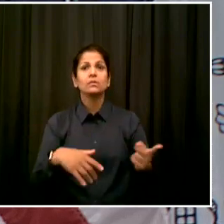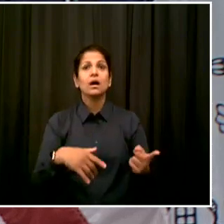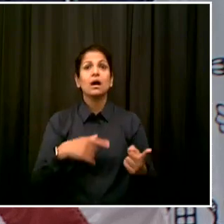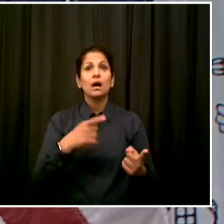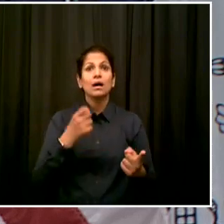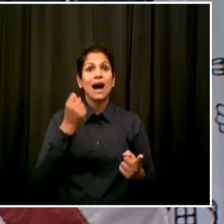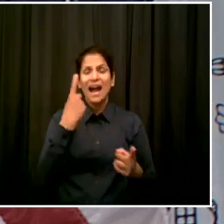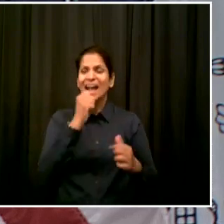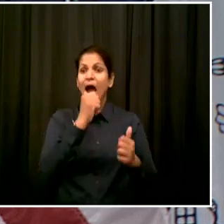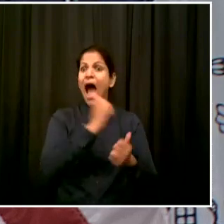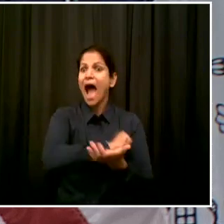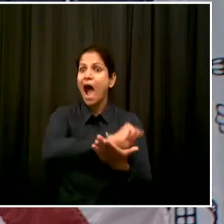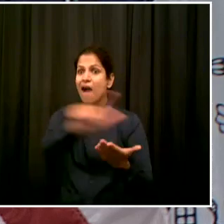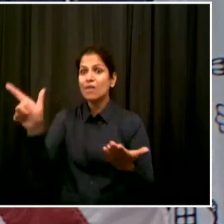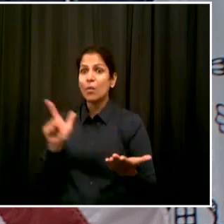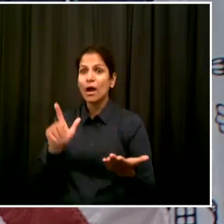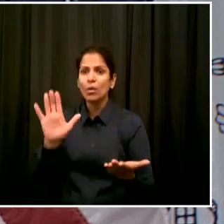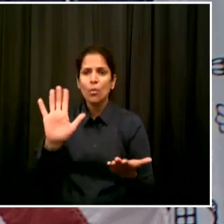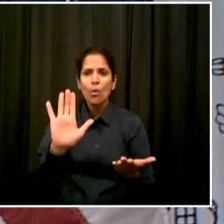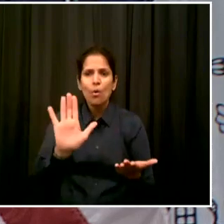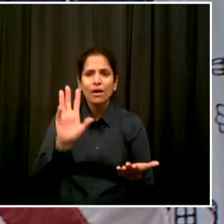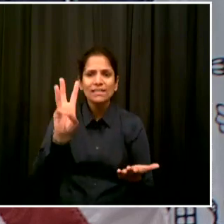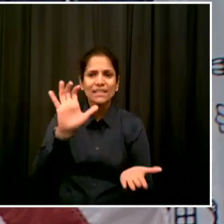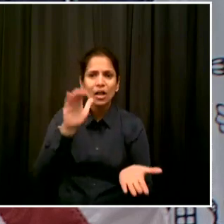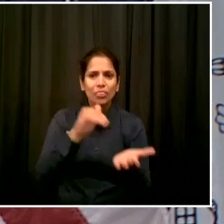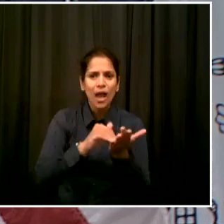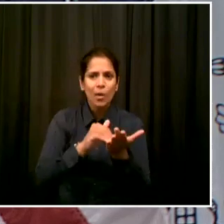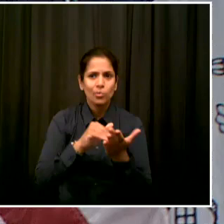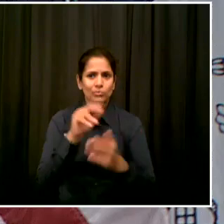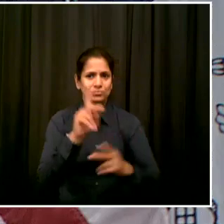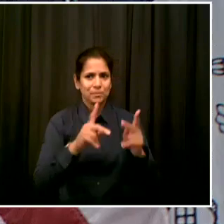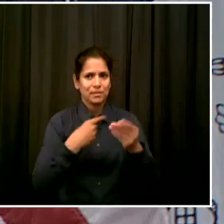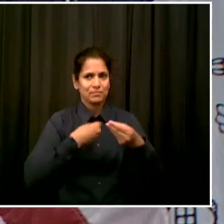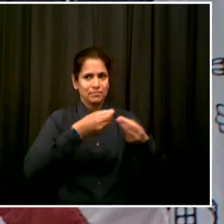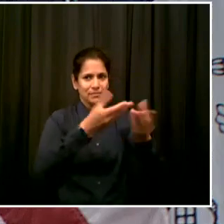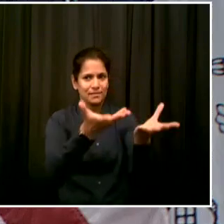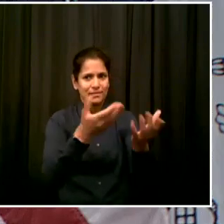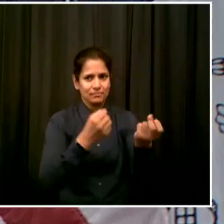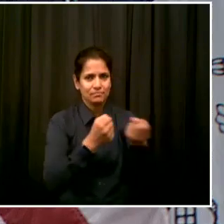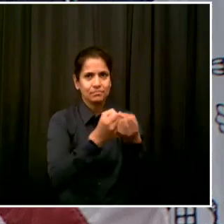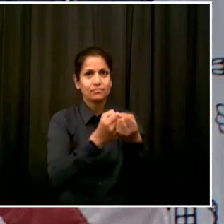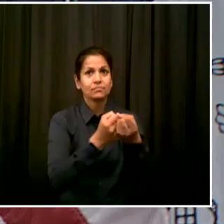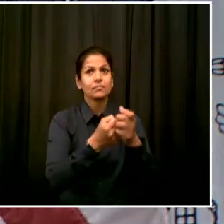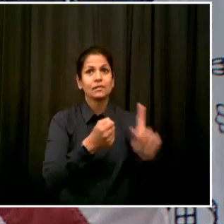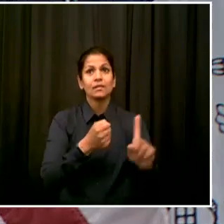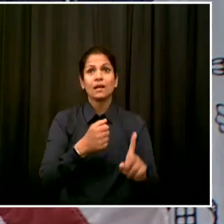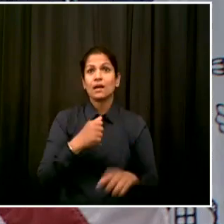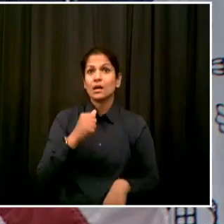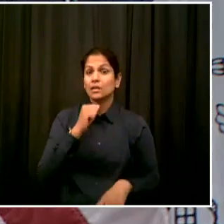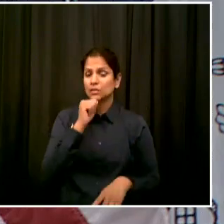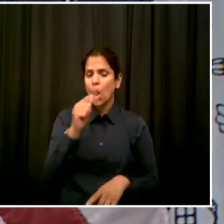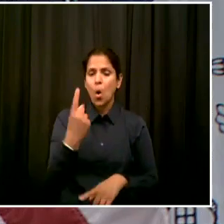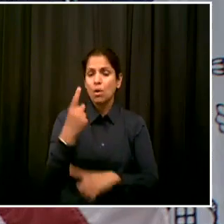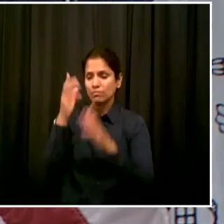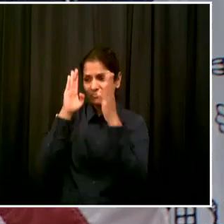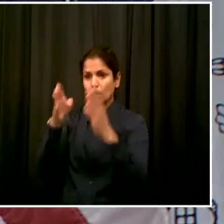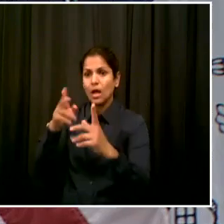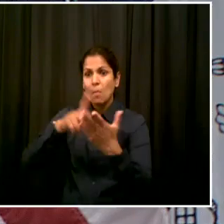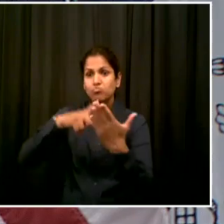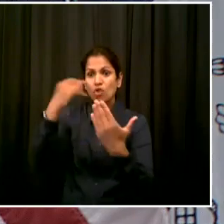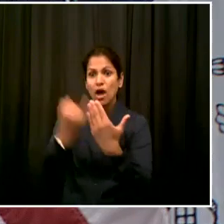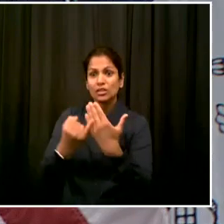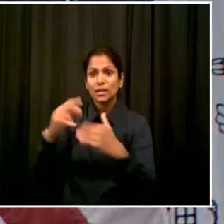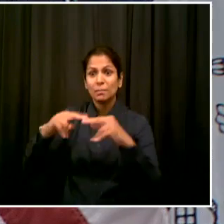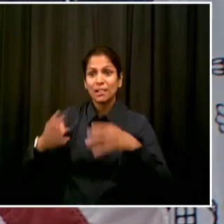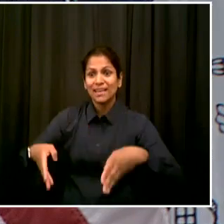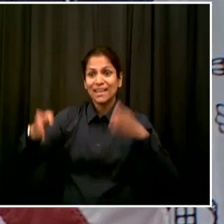efficiently. It's not just public housing. You're absolutely right about low-income seniors suffering in many ways the most.